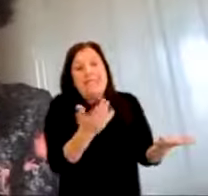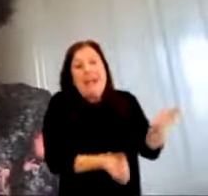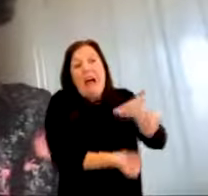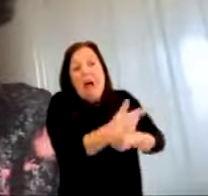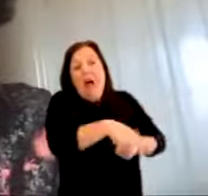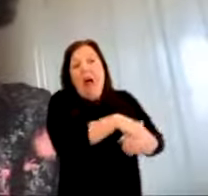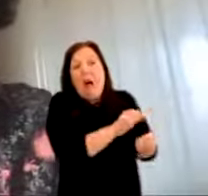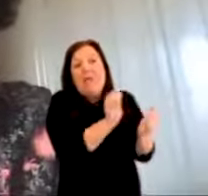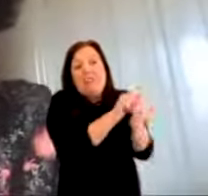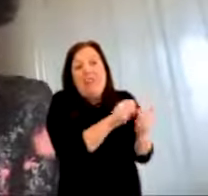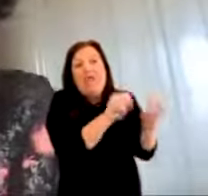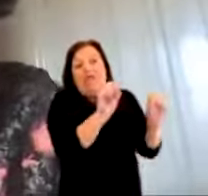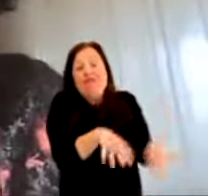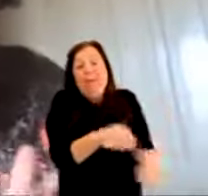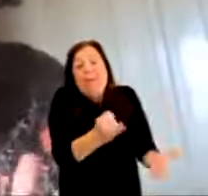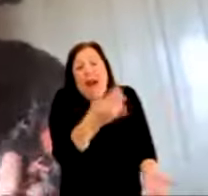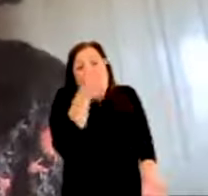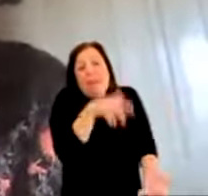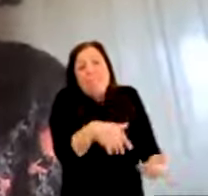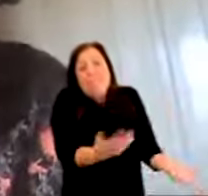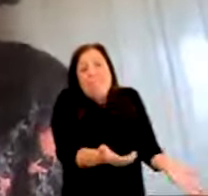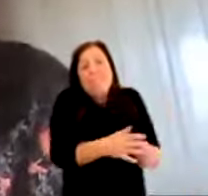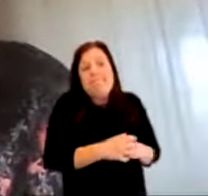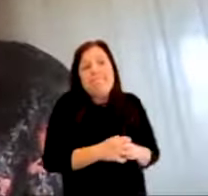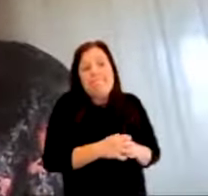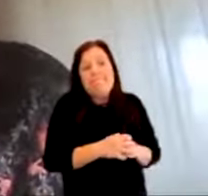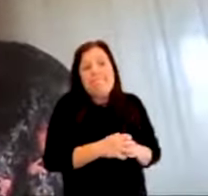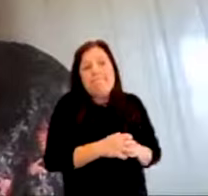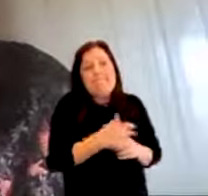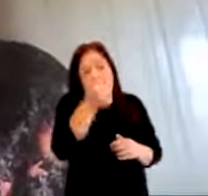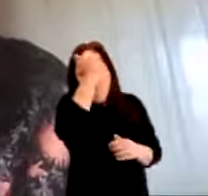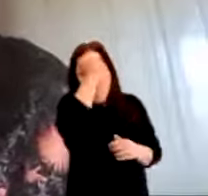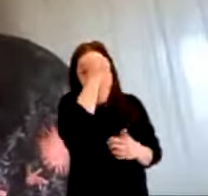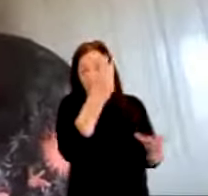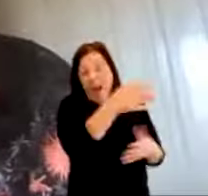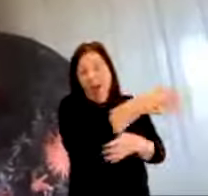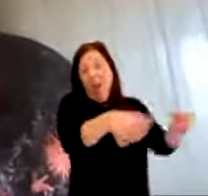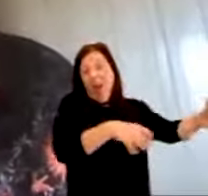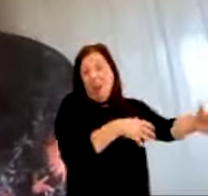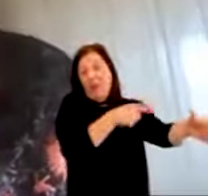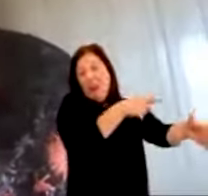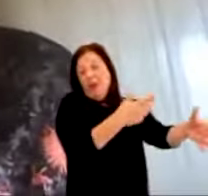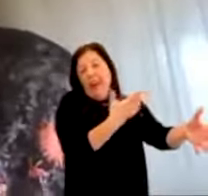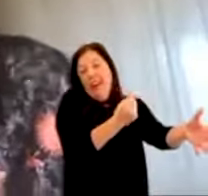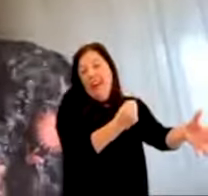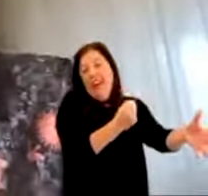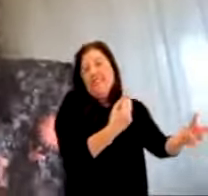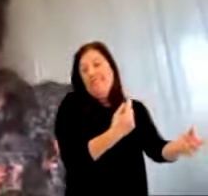luck, old bean. But you'd do the same if you were in my shoes.